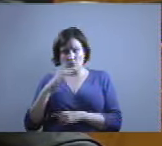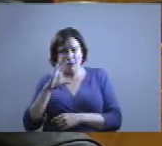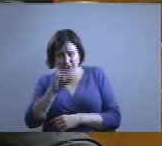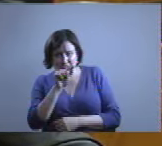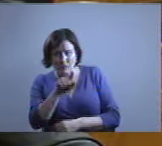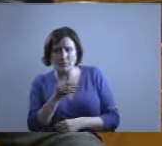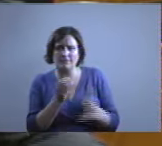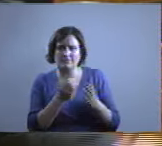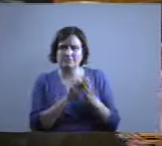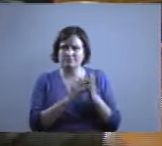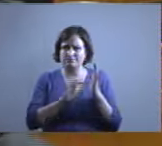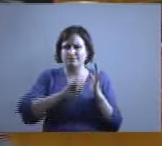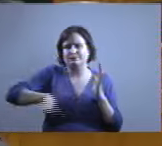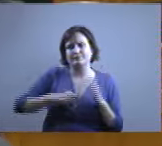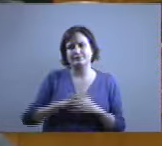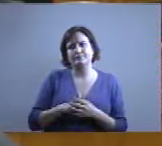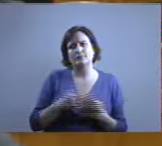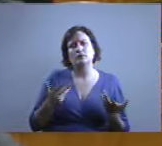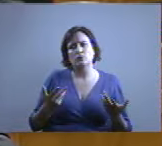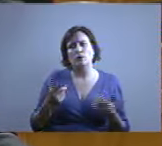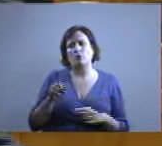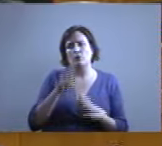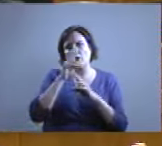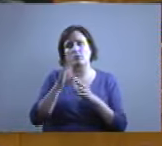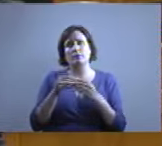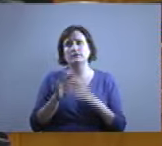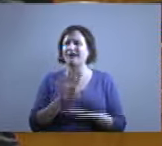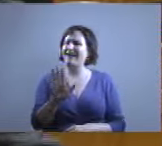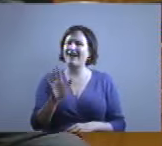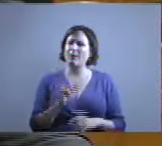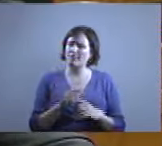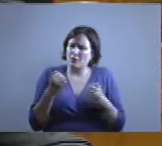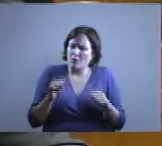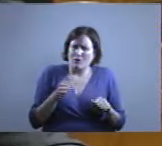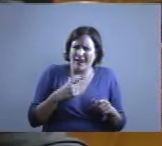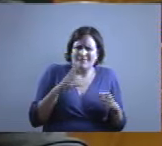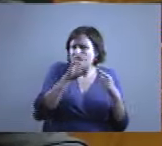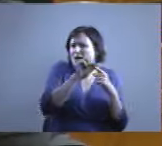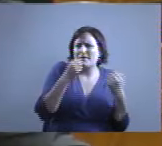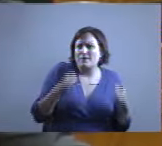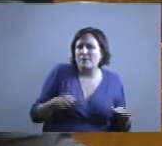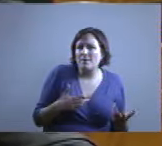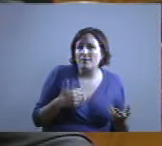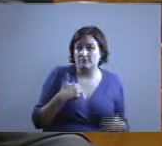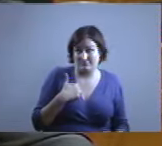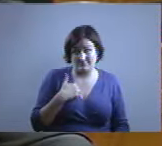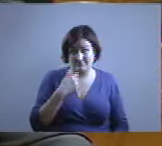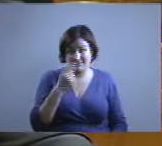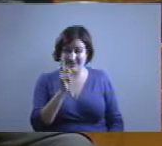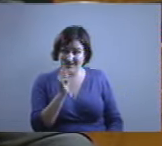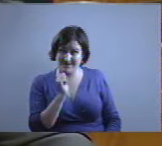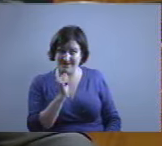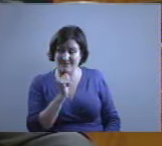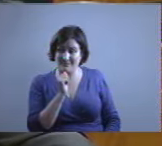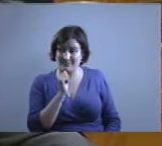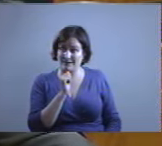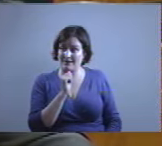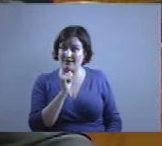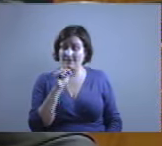clause. Now the honourable member say, but the sun hasn't rise yet. I want to say this, honourable member, it